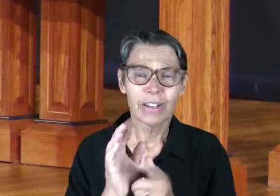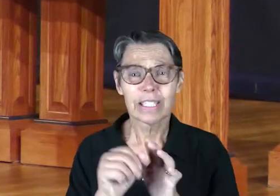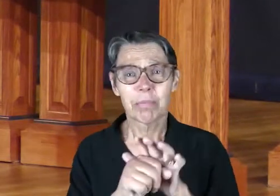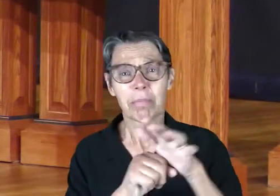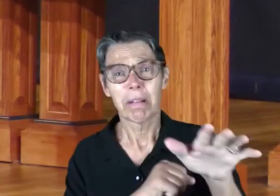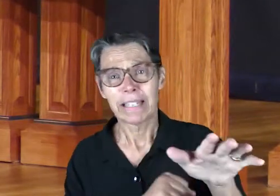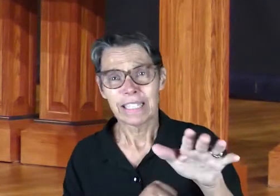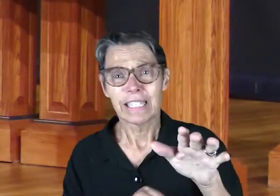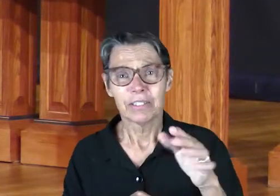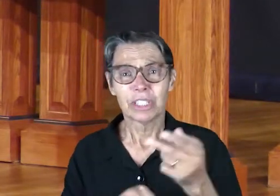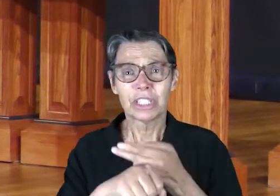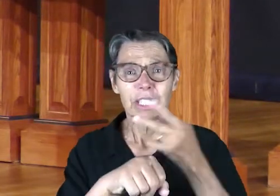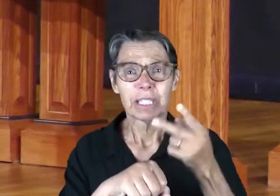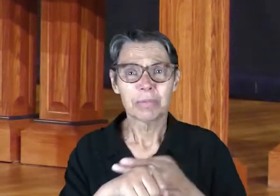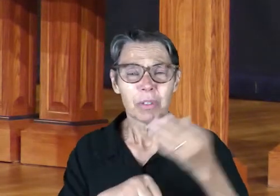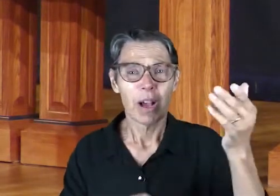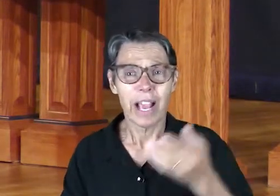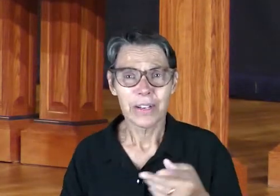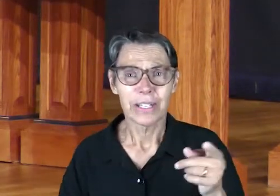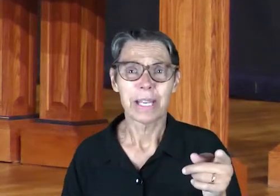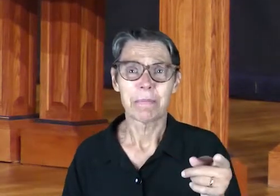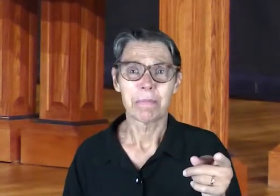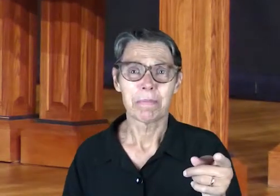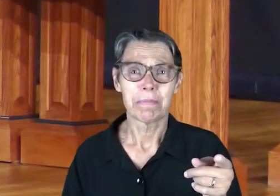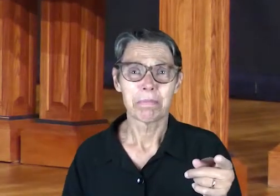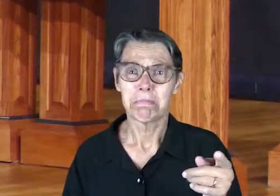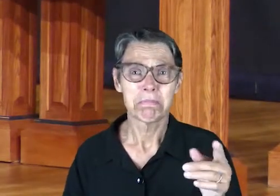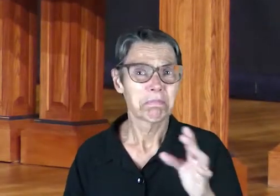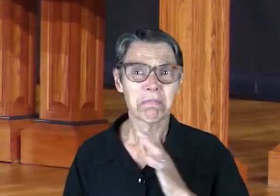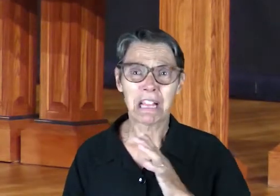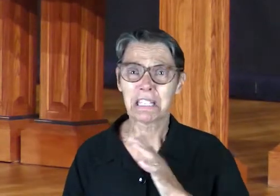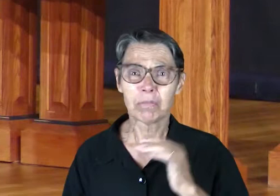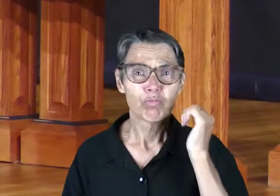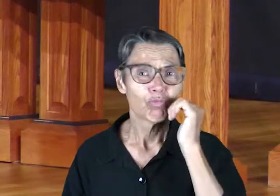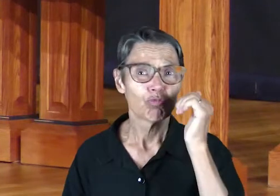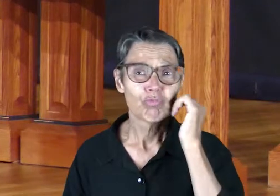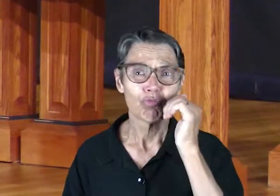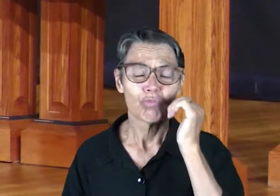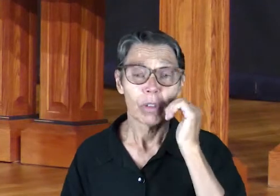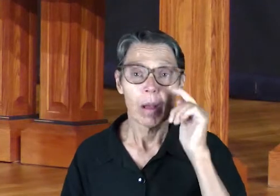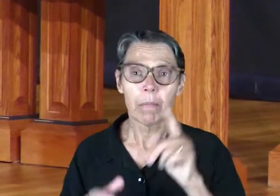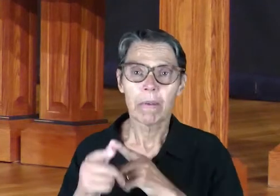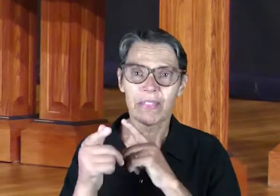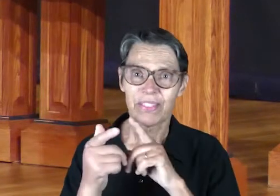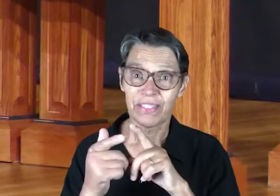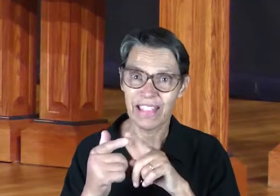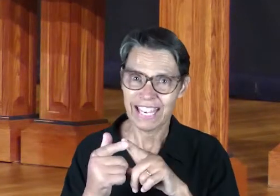ordinary father-in-law who has enough flocks to employ him. And then there is that bush.